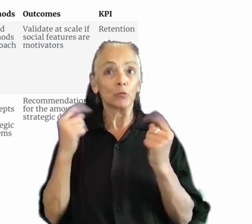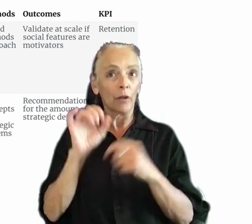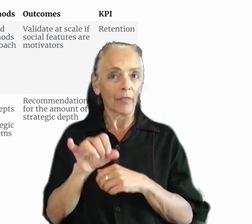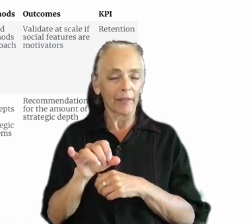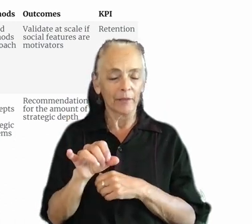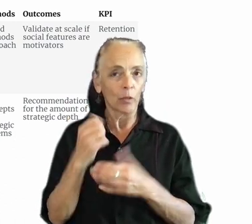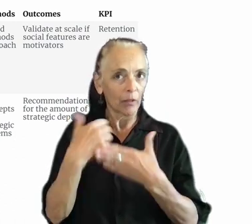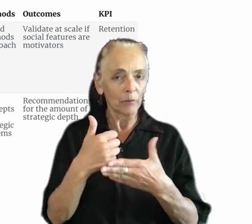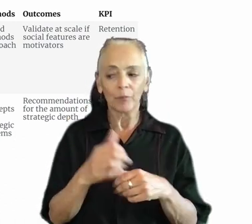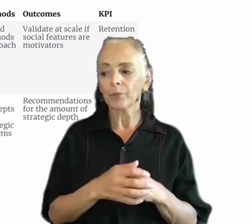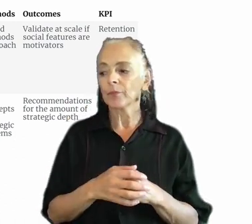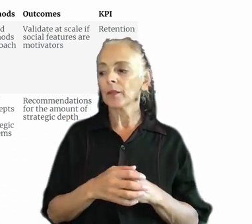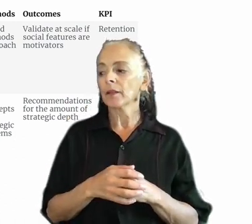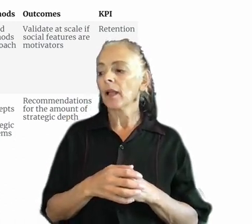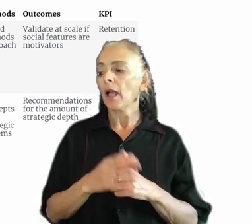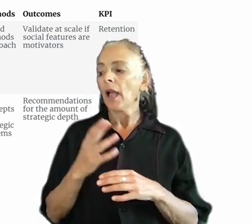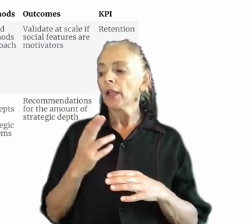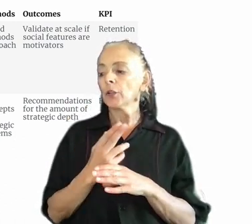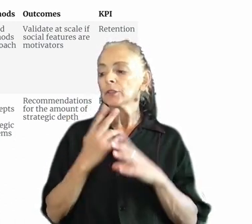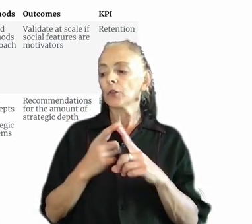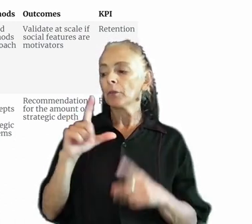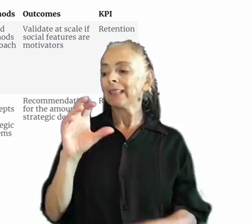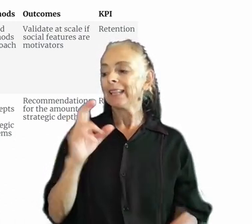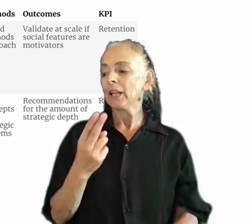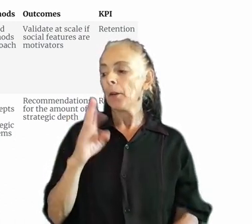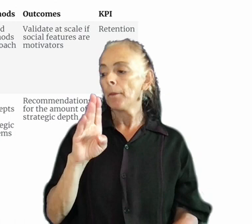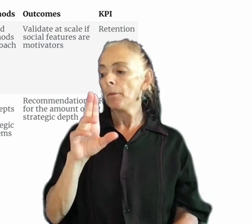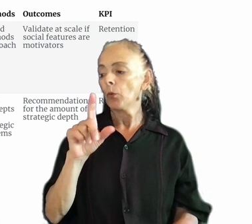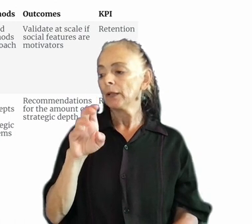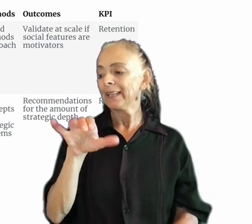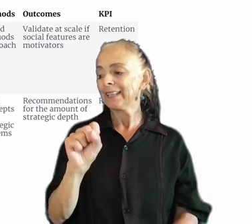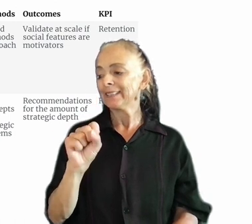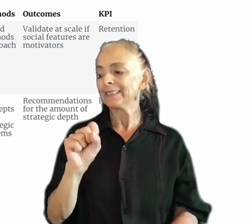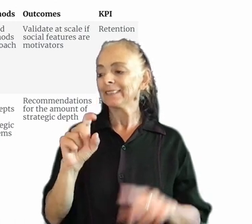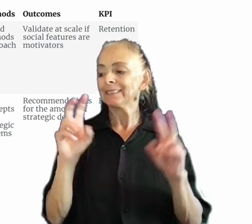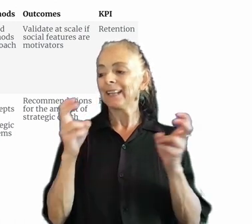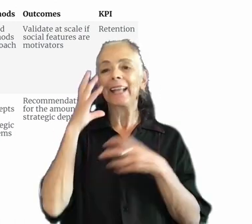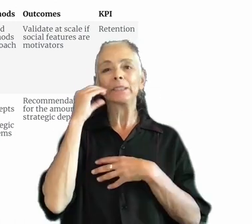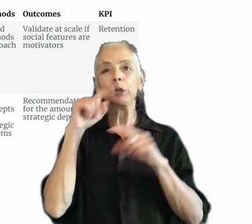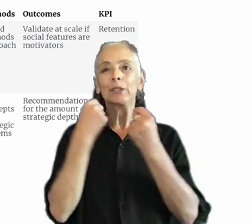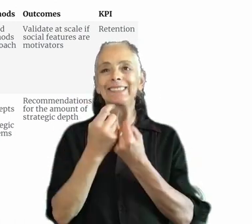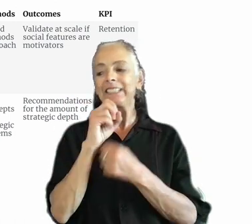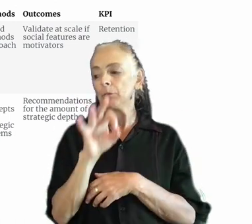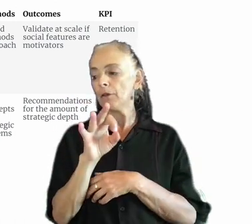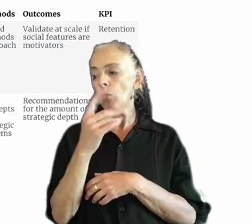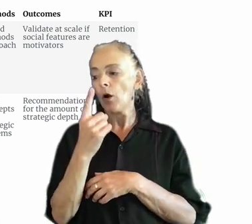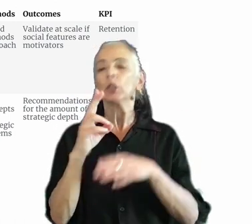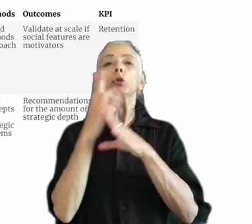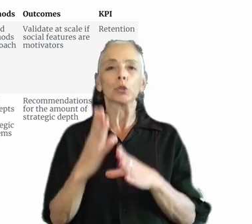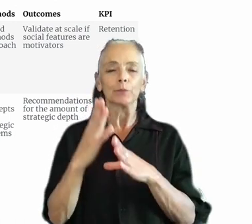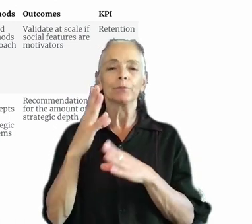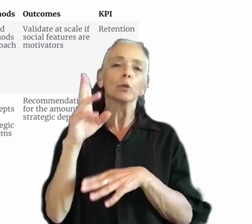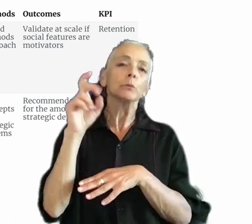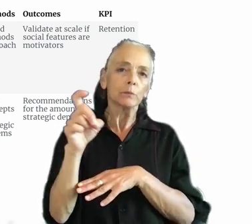bewley's user experience team of one i love this template and so you can do this with each of your